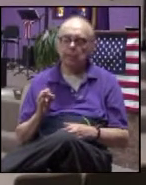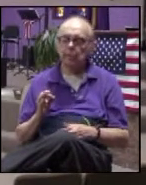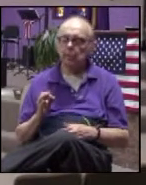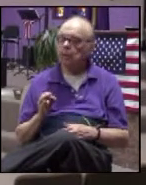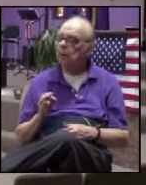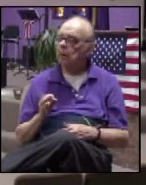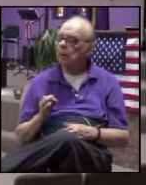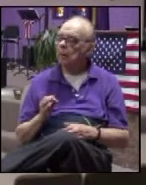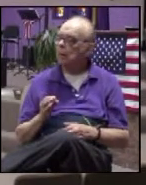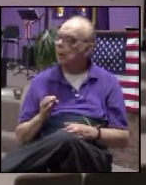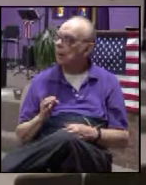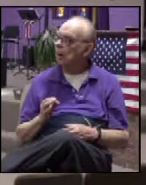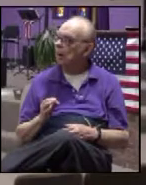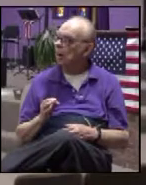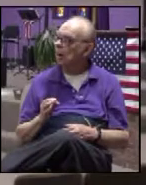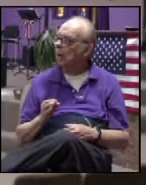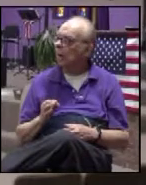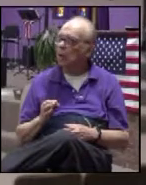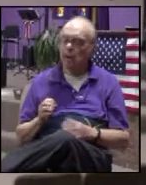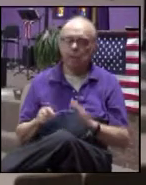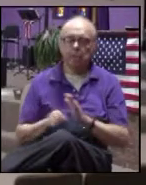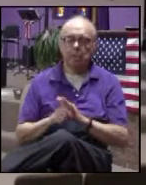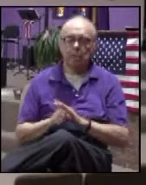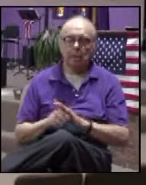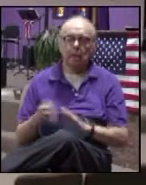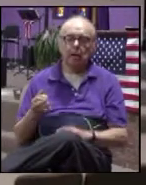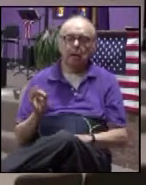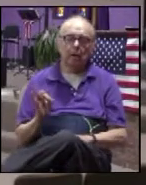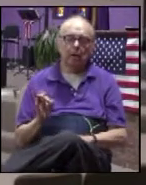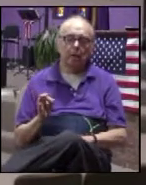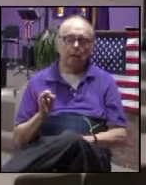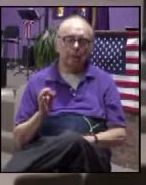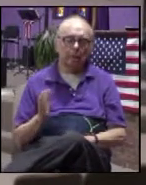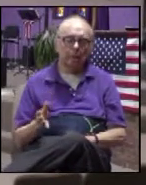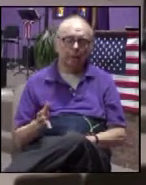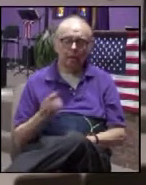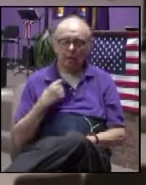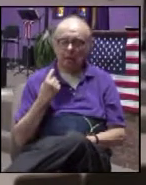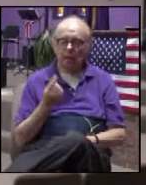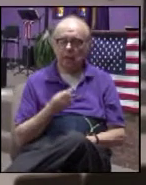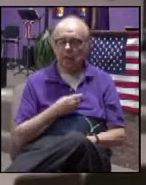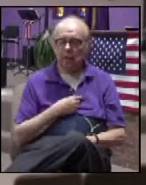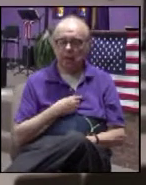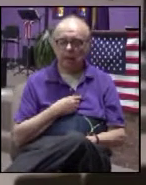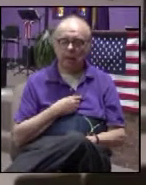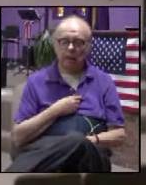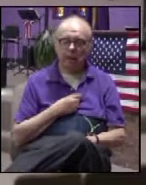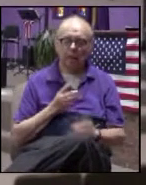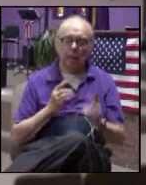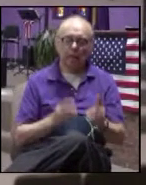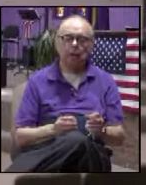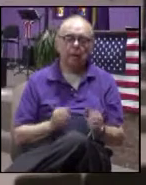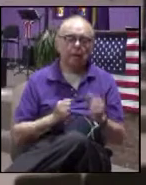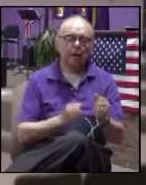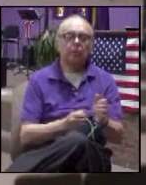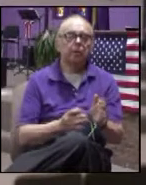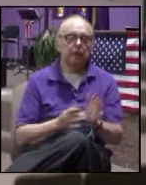is, in verse number 19 there, he told his disciples, follow